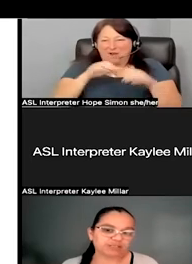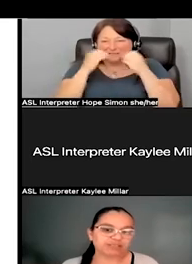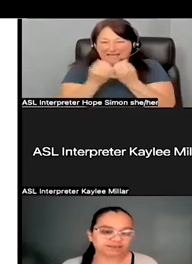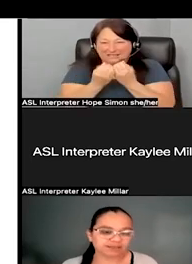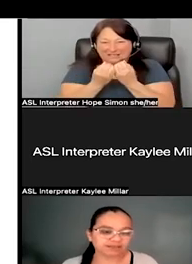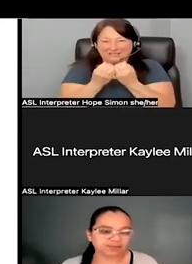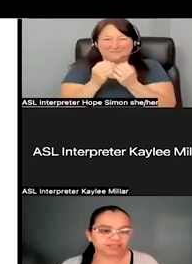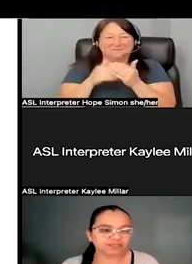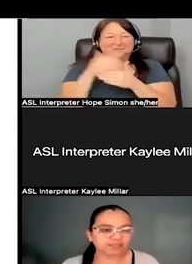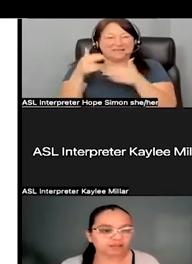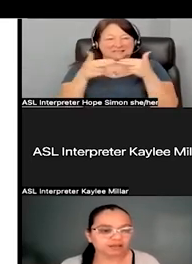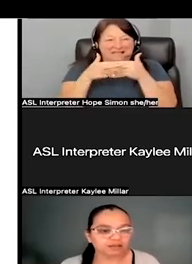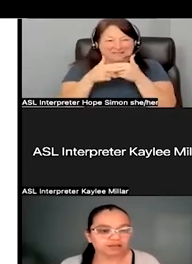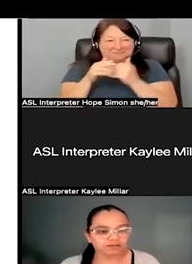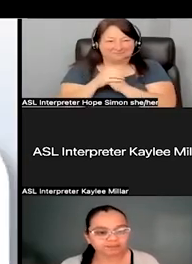to the next slide, please.